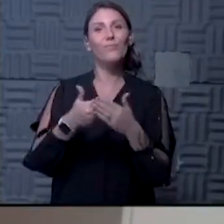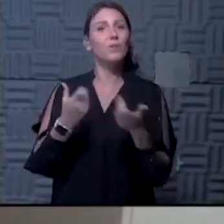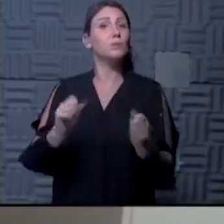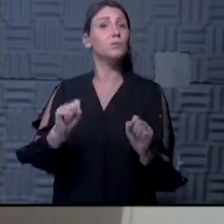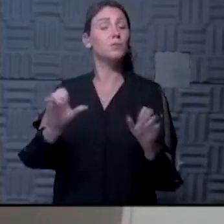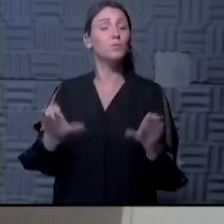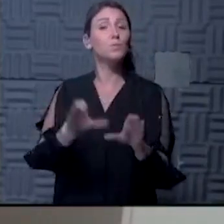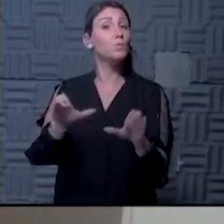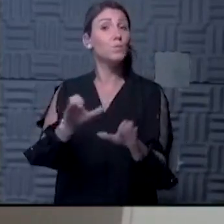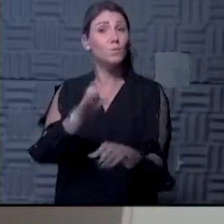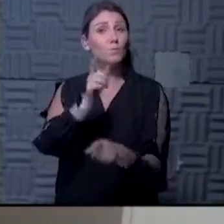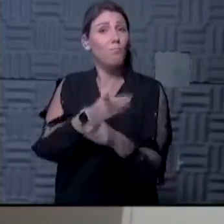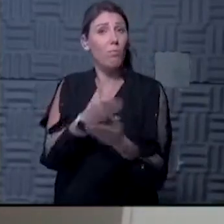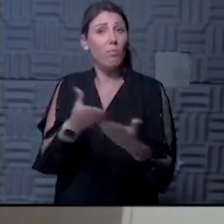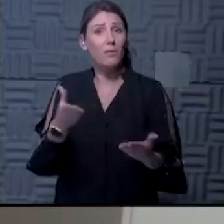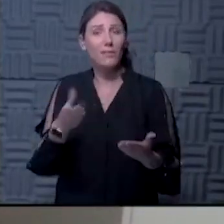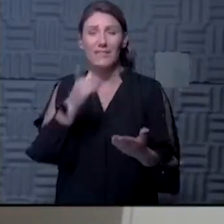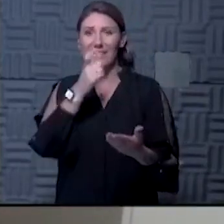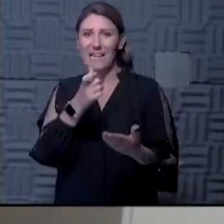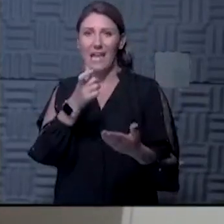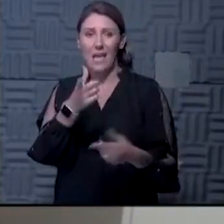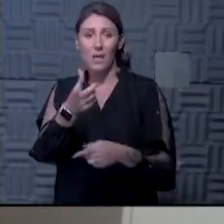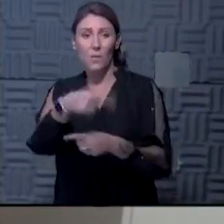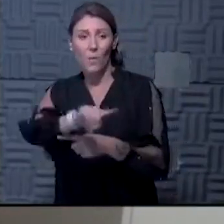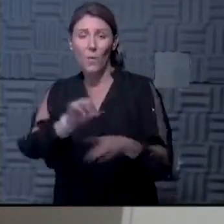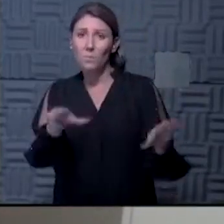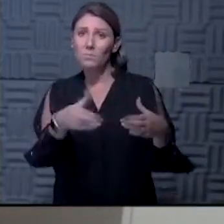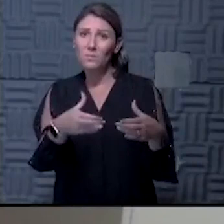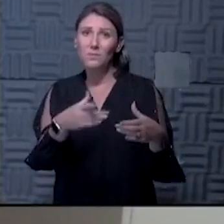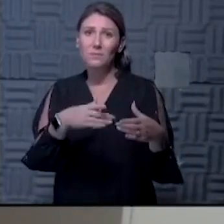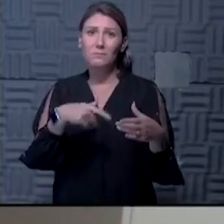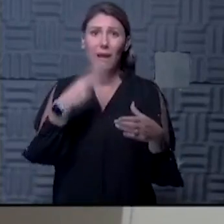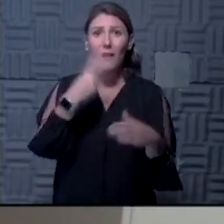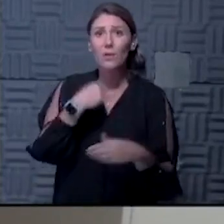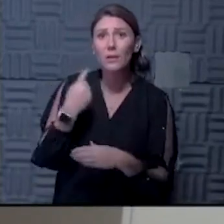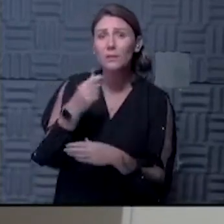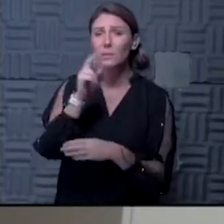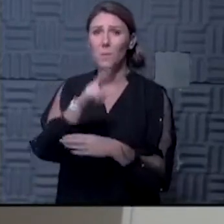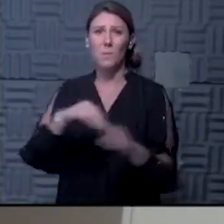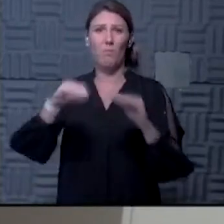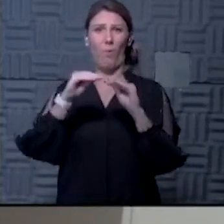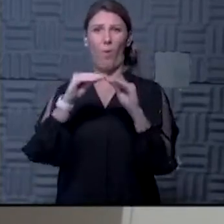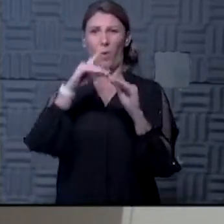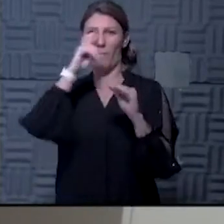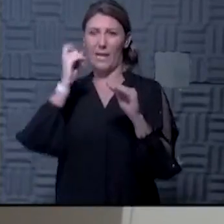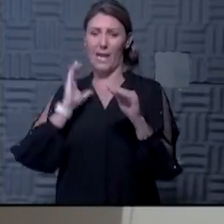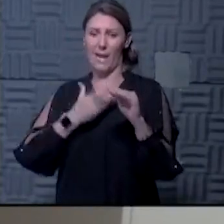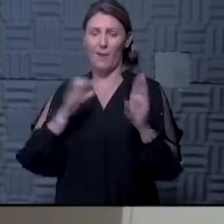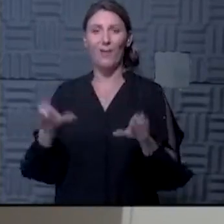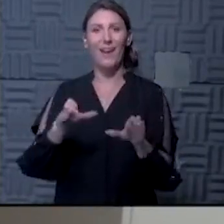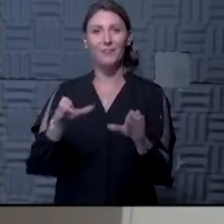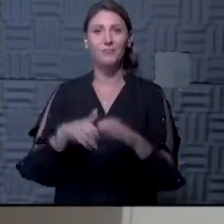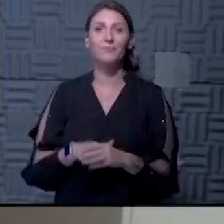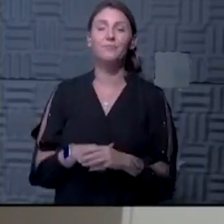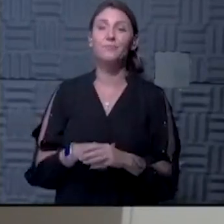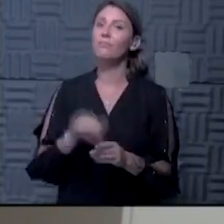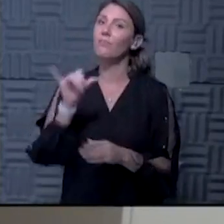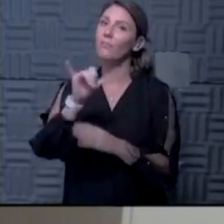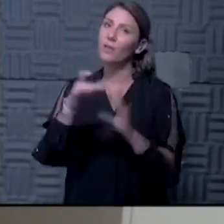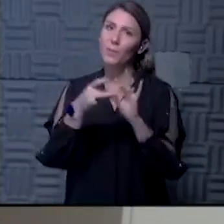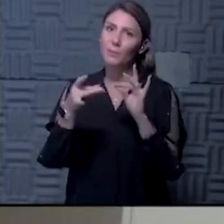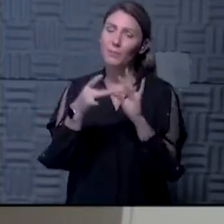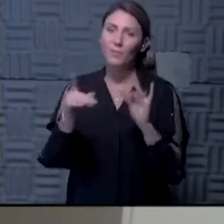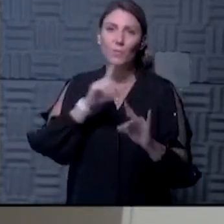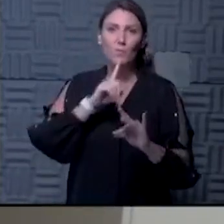thing so that we're not putting those that are at risk at even more risk because of our actions. So like I said, really,